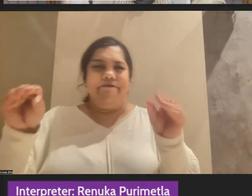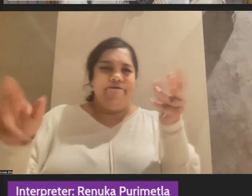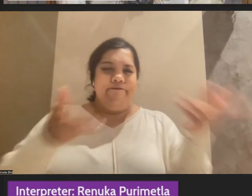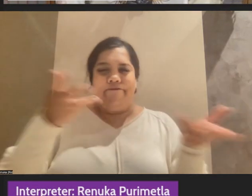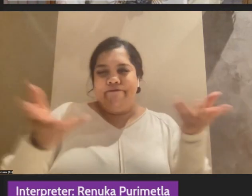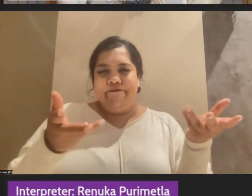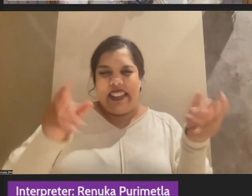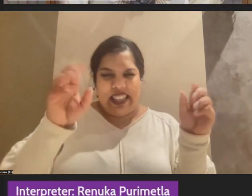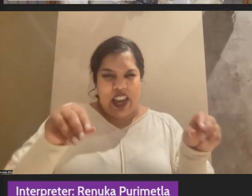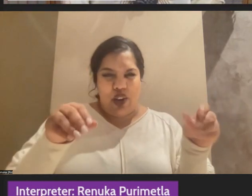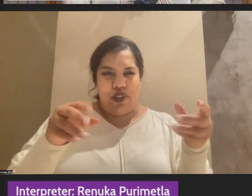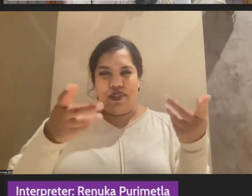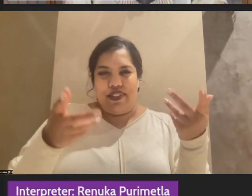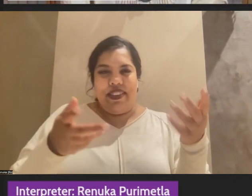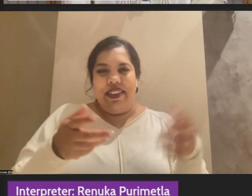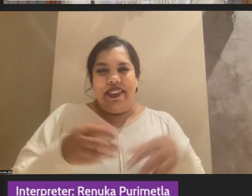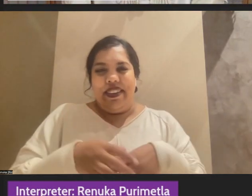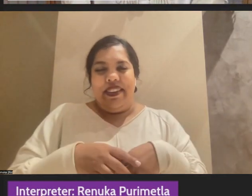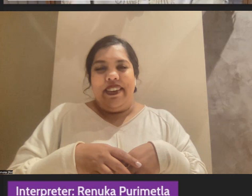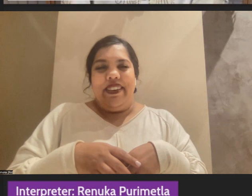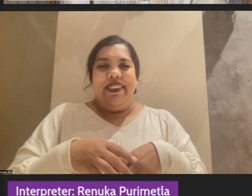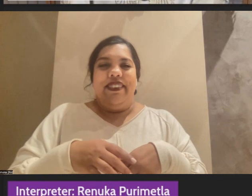Yeah, I know I said that was the last one.